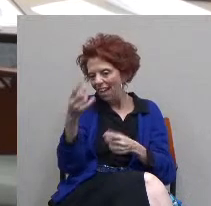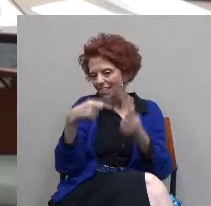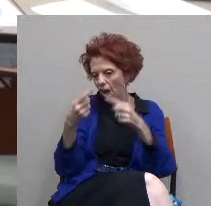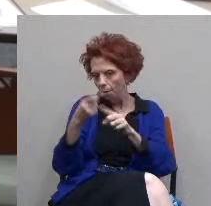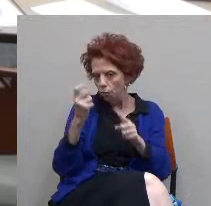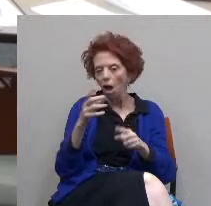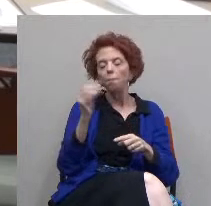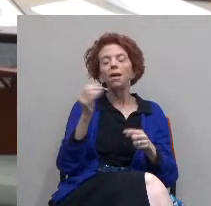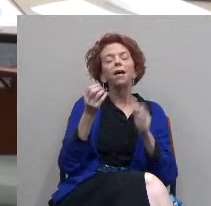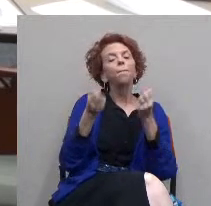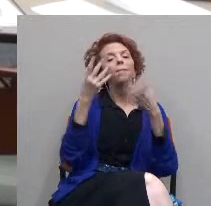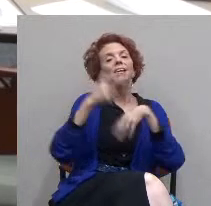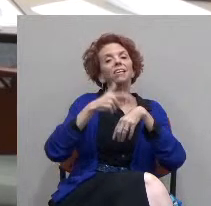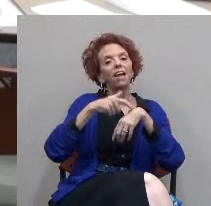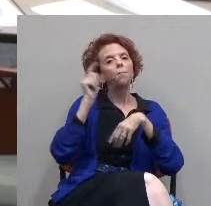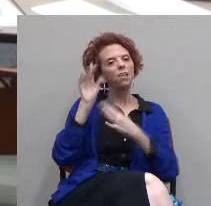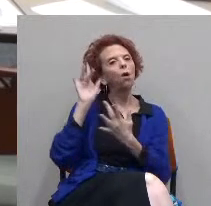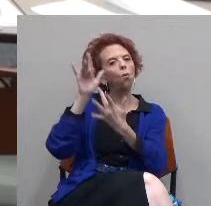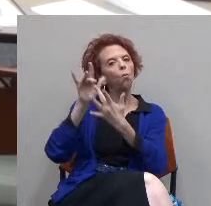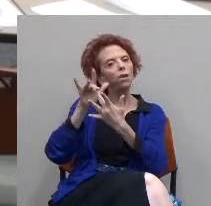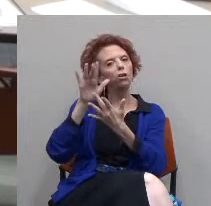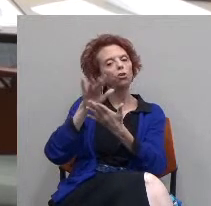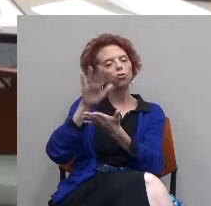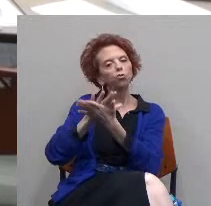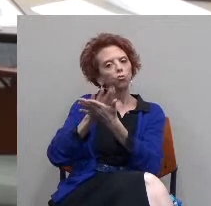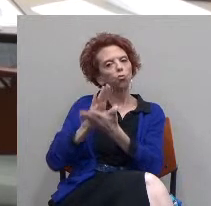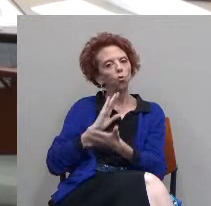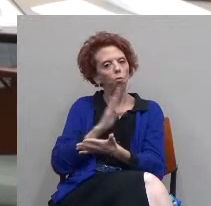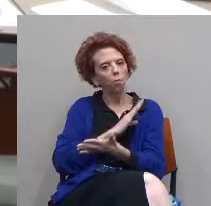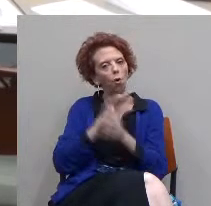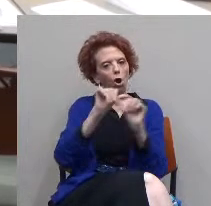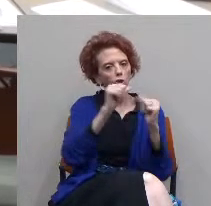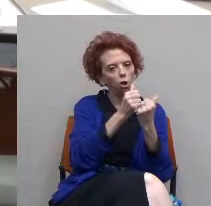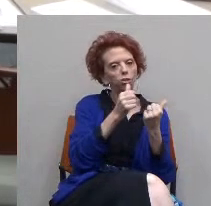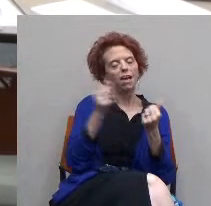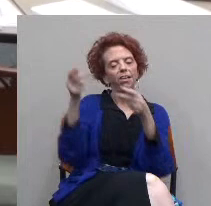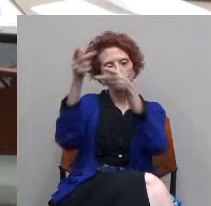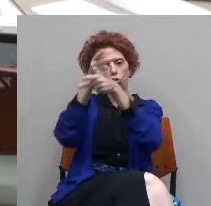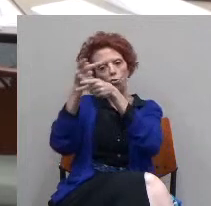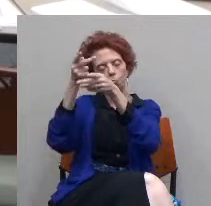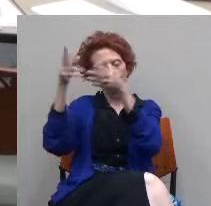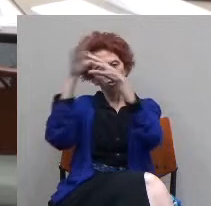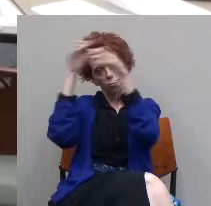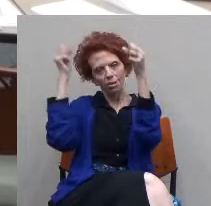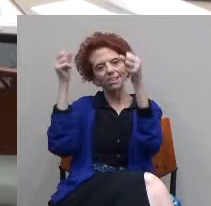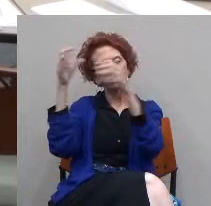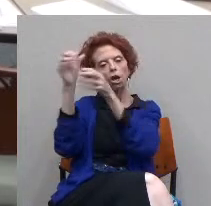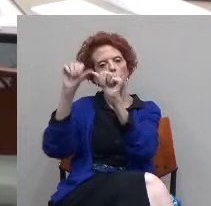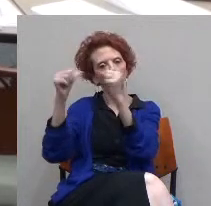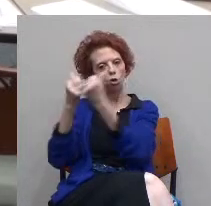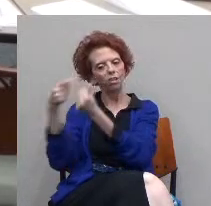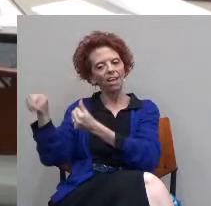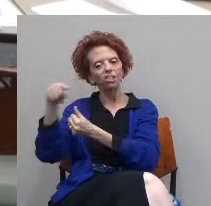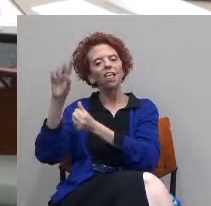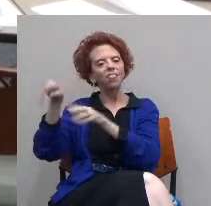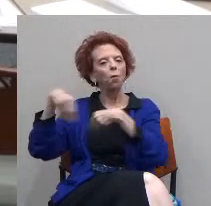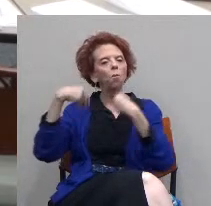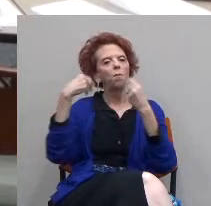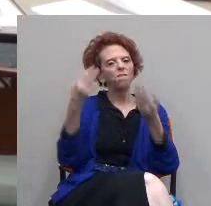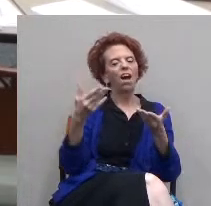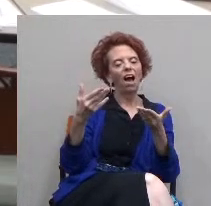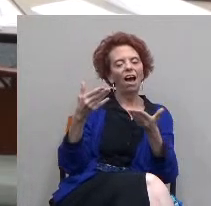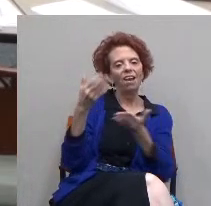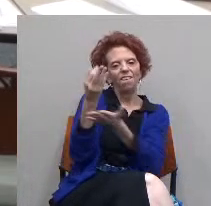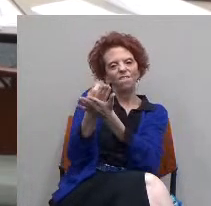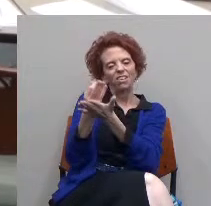A lot of times, I believe they reach out to the School Boards Association, the Superintendents Association, and they provide a fiscal impact as well